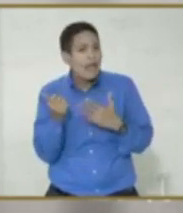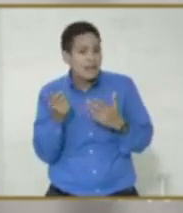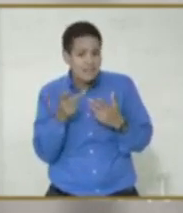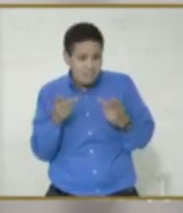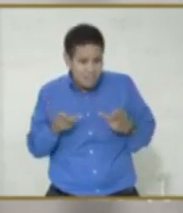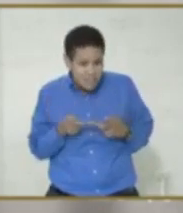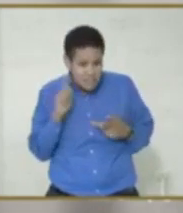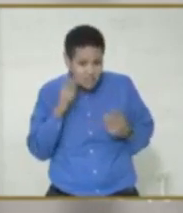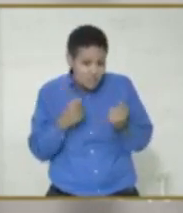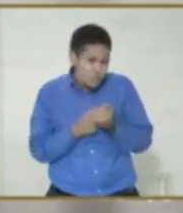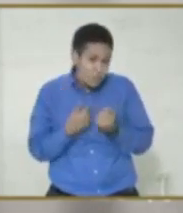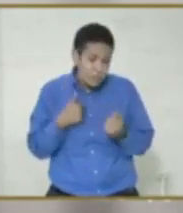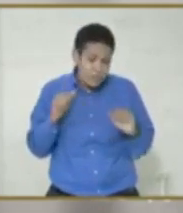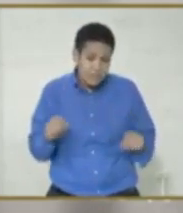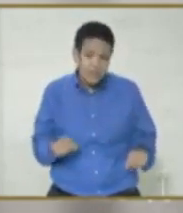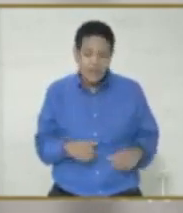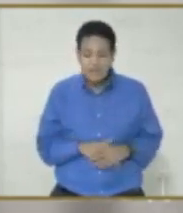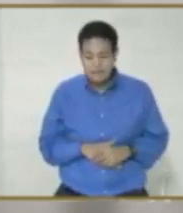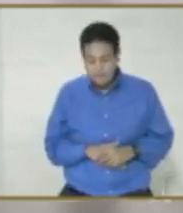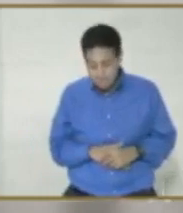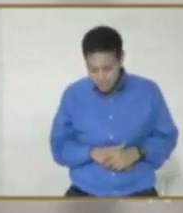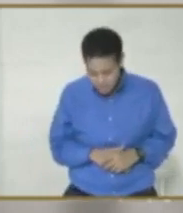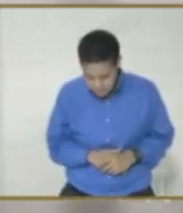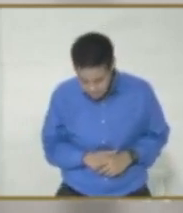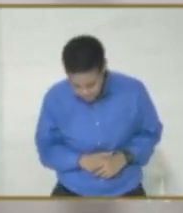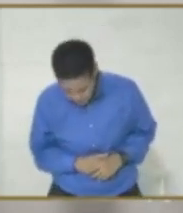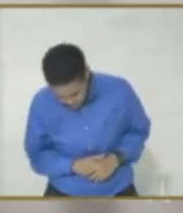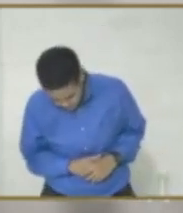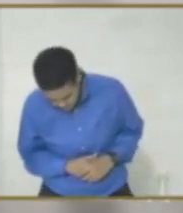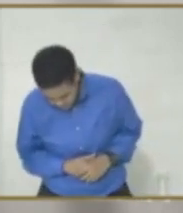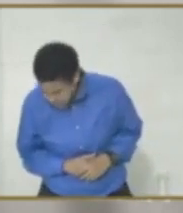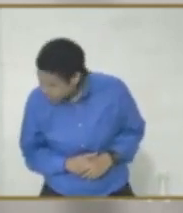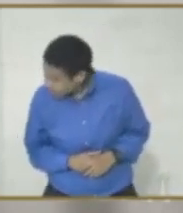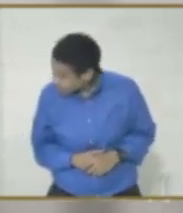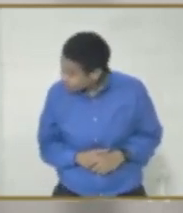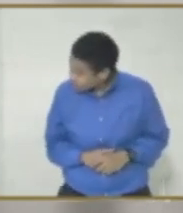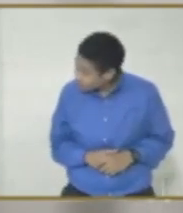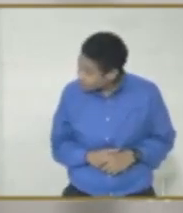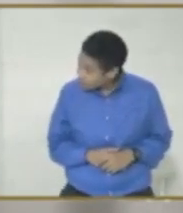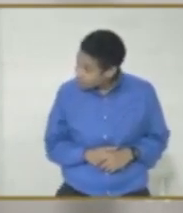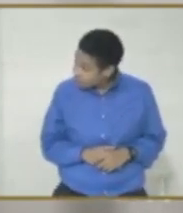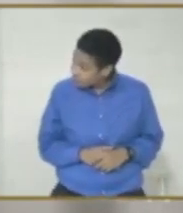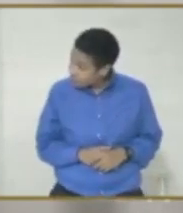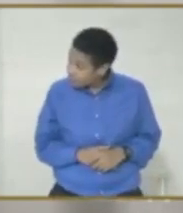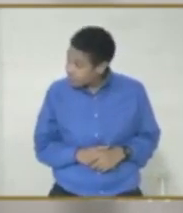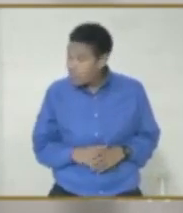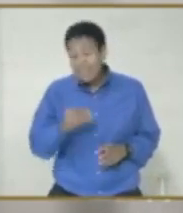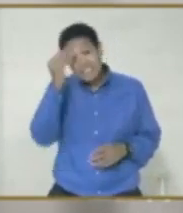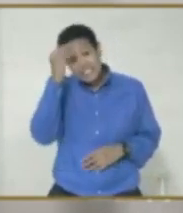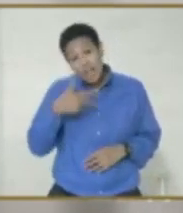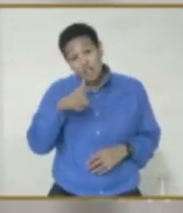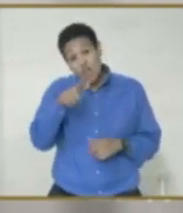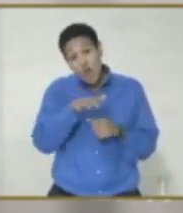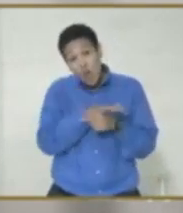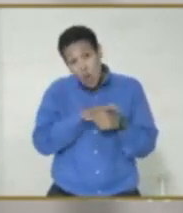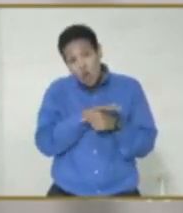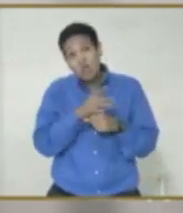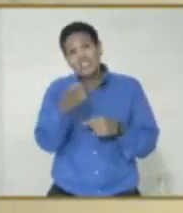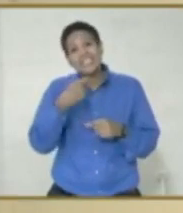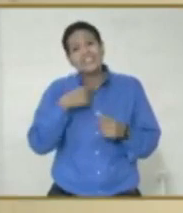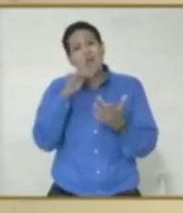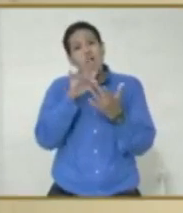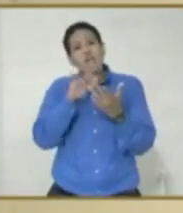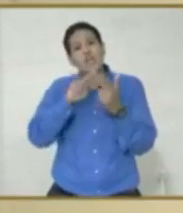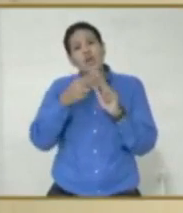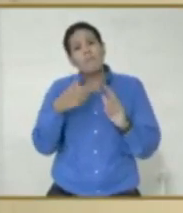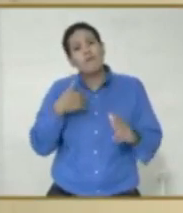would have mentioned this before. Sure, absolutely. Just tell us your location, give us a contact number, and we'll be in touch with you, and we'll take it from